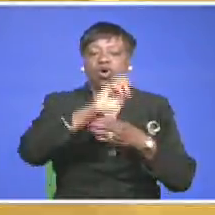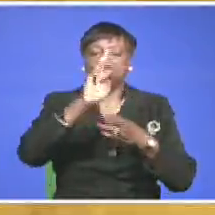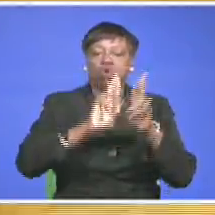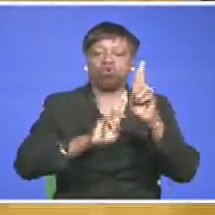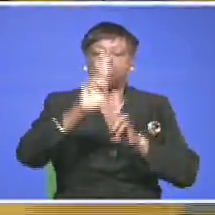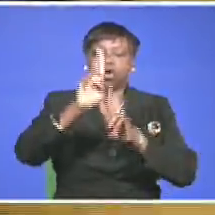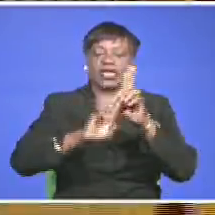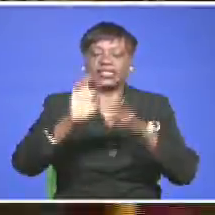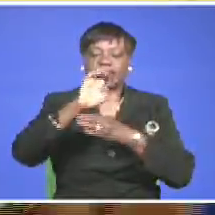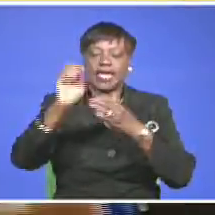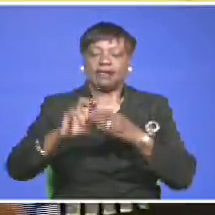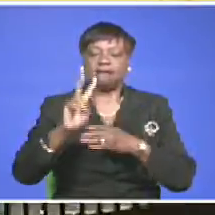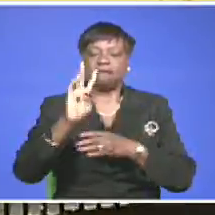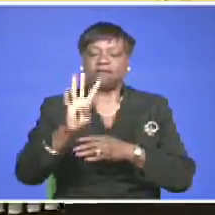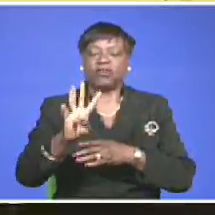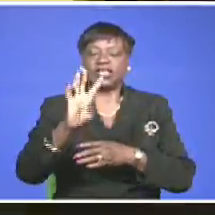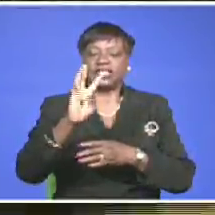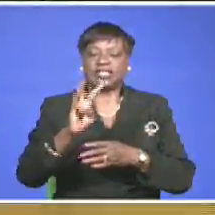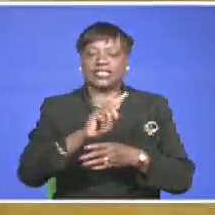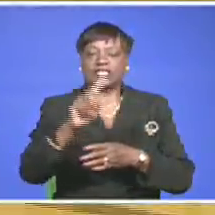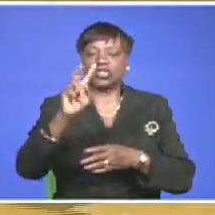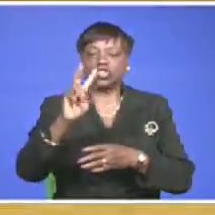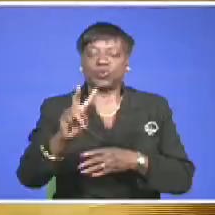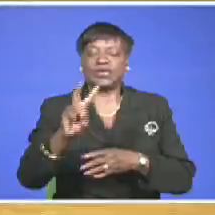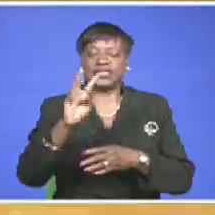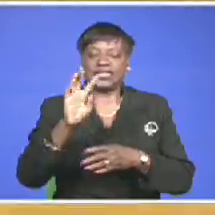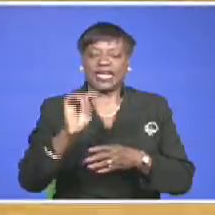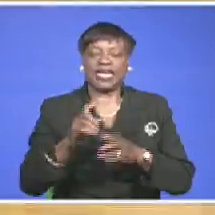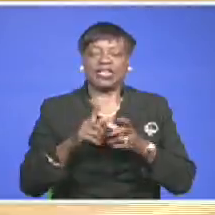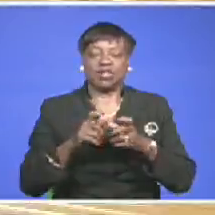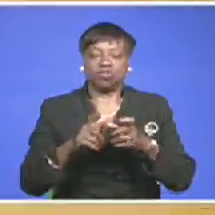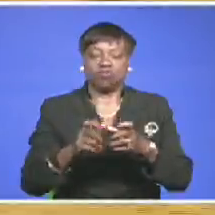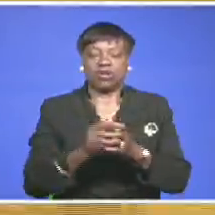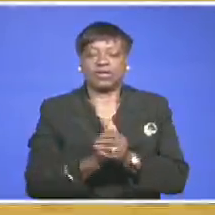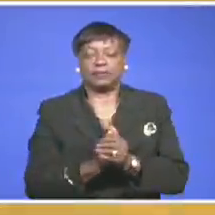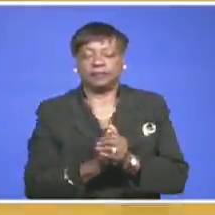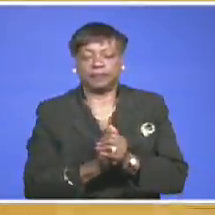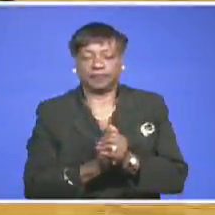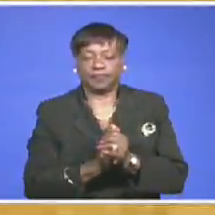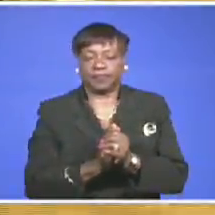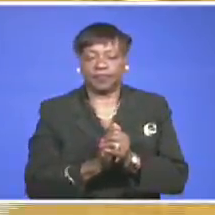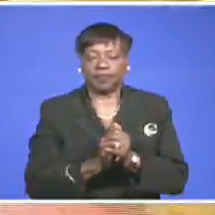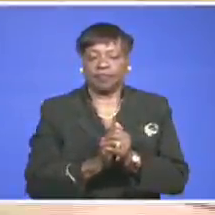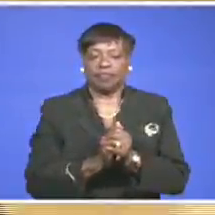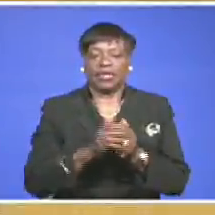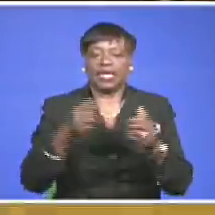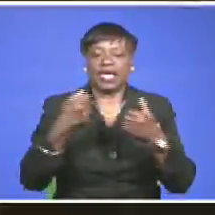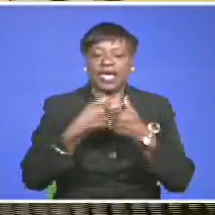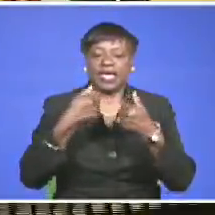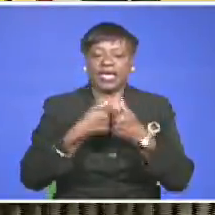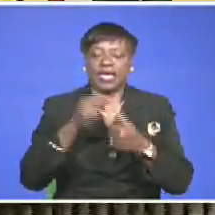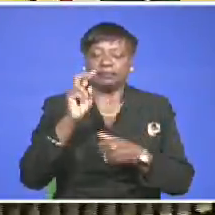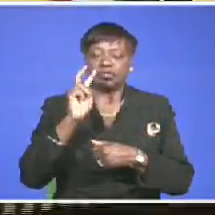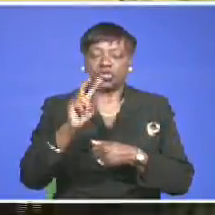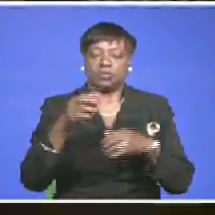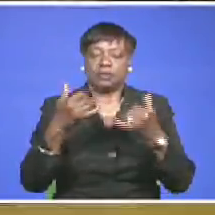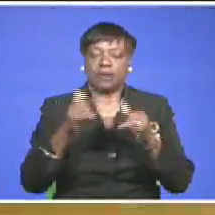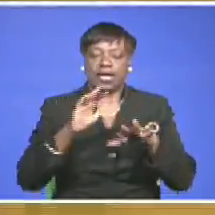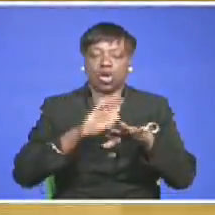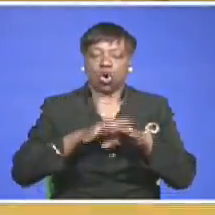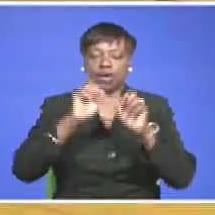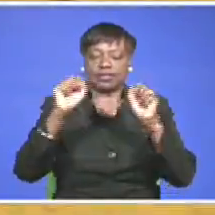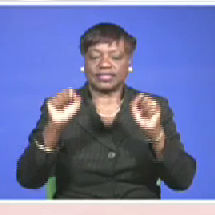on a 46-28 run and coast to a 110-93 Game 1 victory. Game 2 in both series will be played